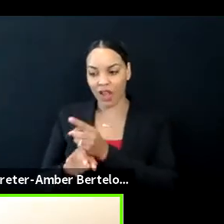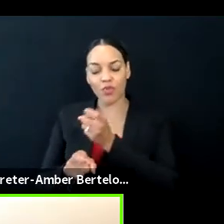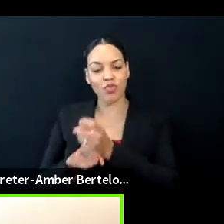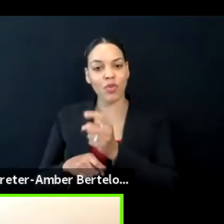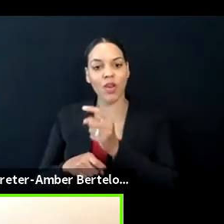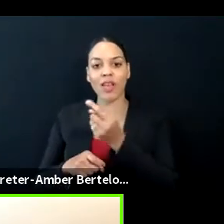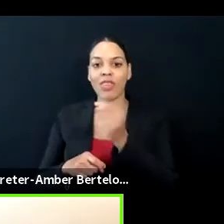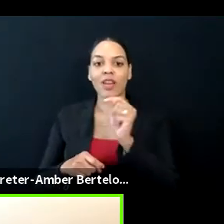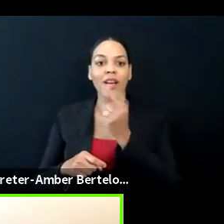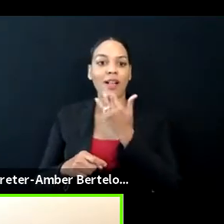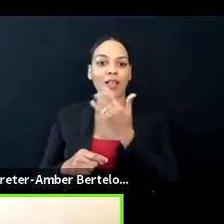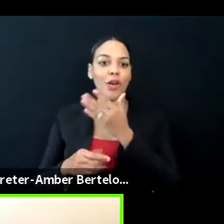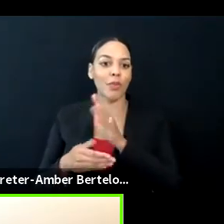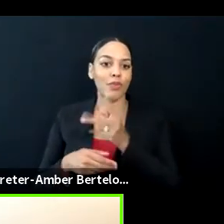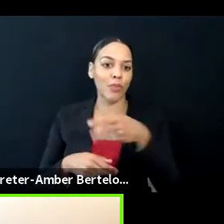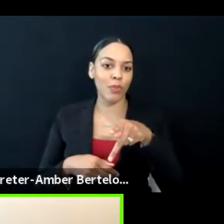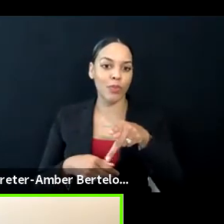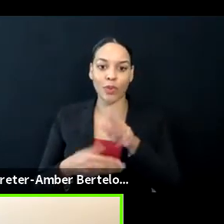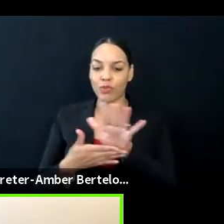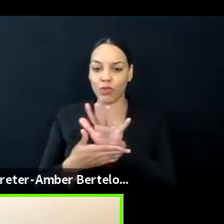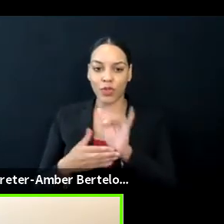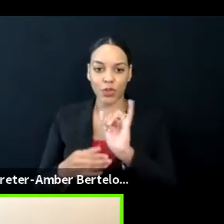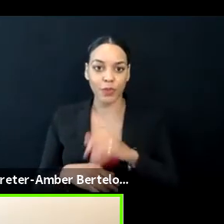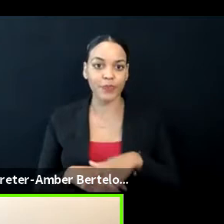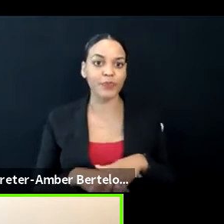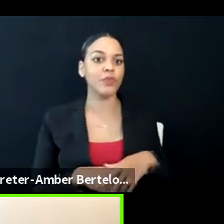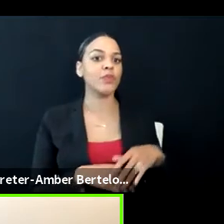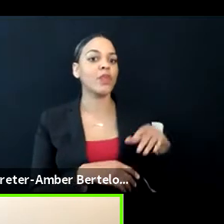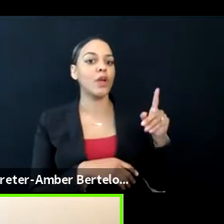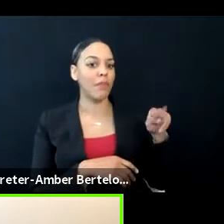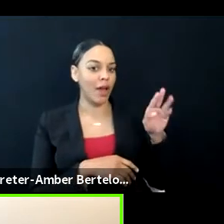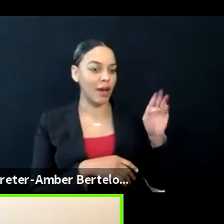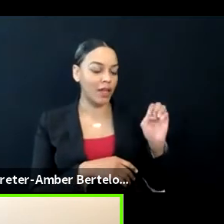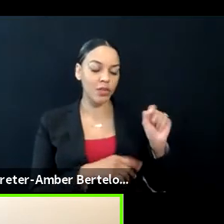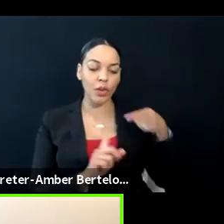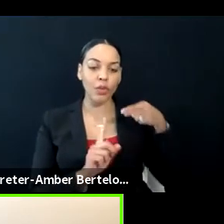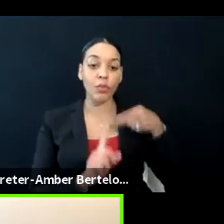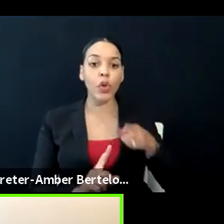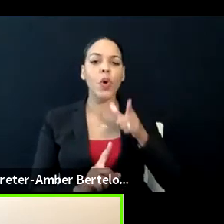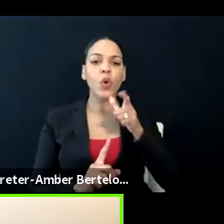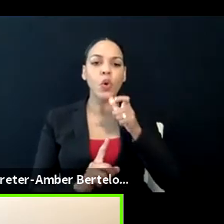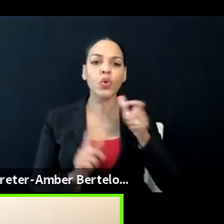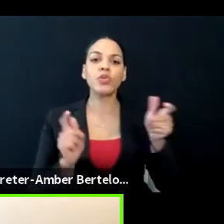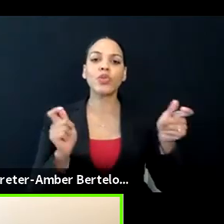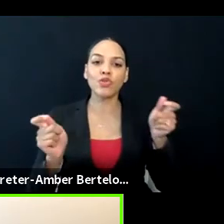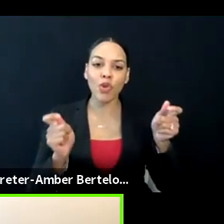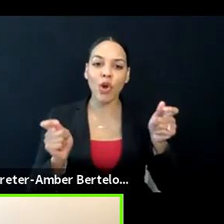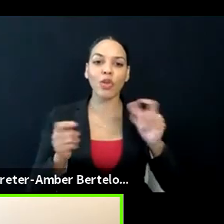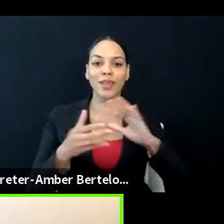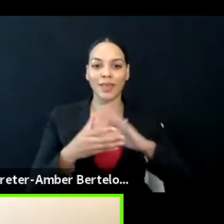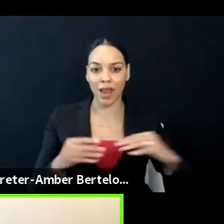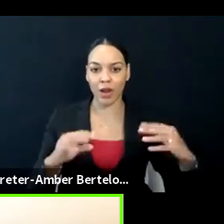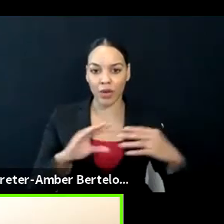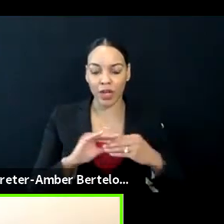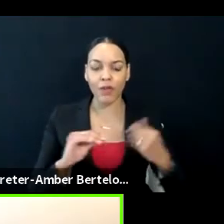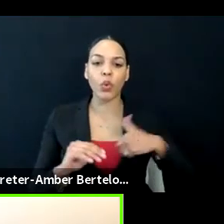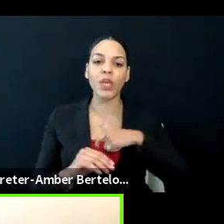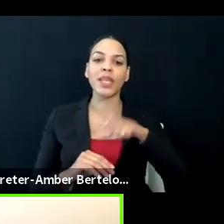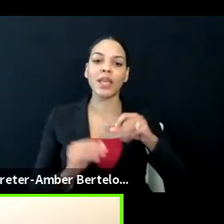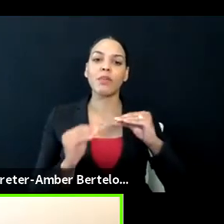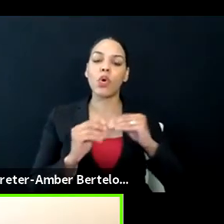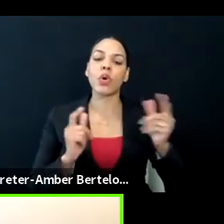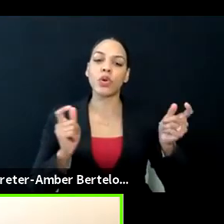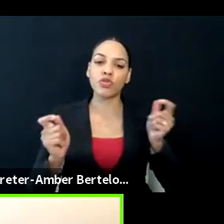No, yeah. And so the thing is, it's who's controlling the narrative. We need more control over